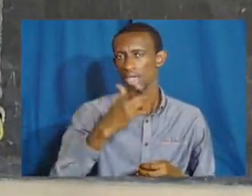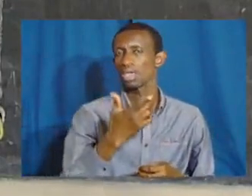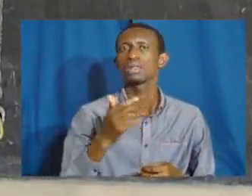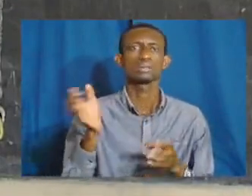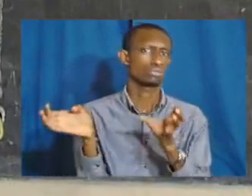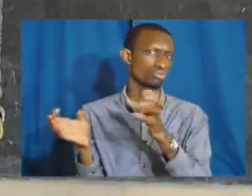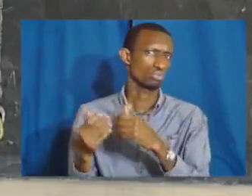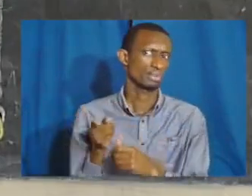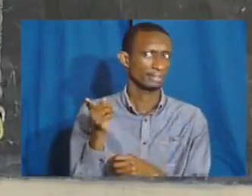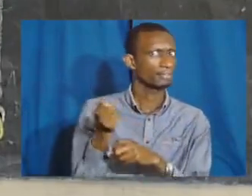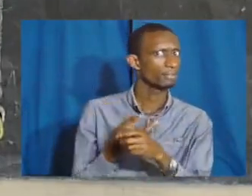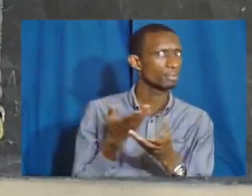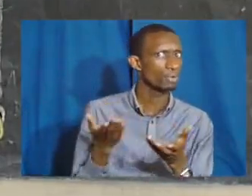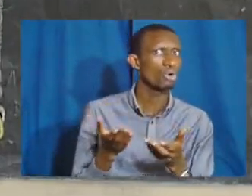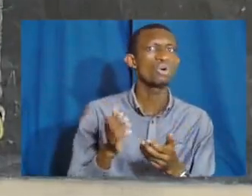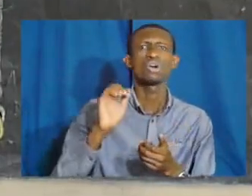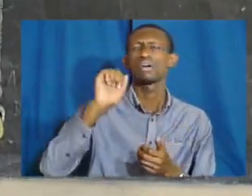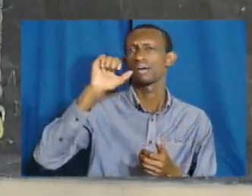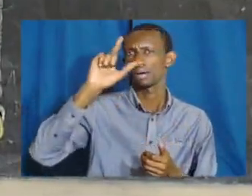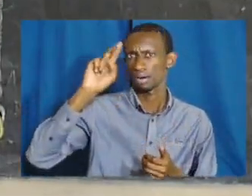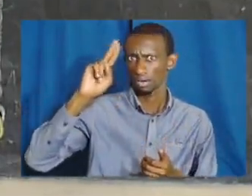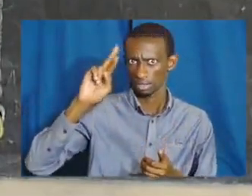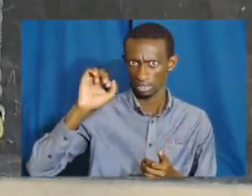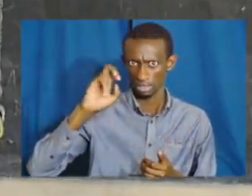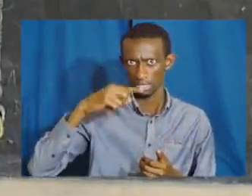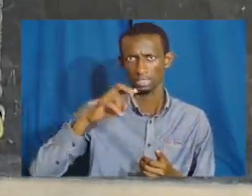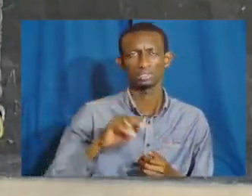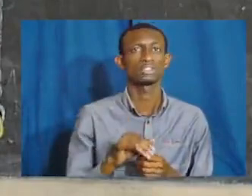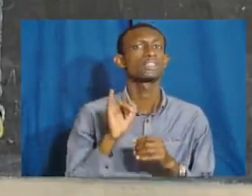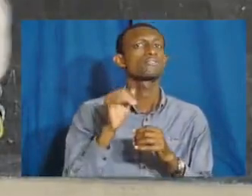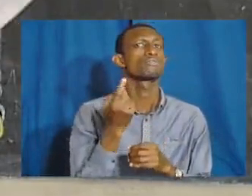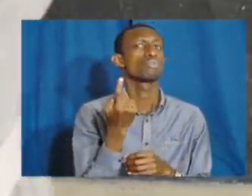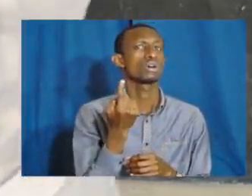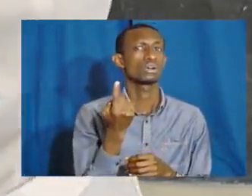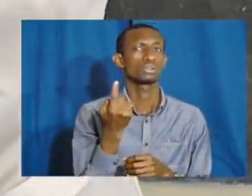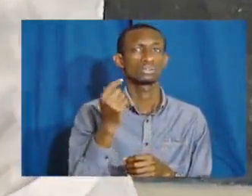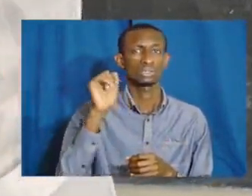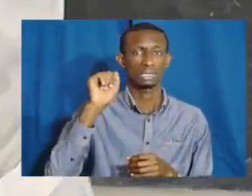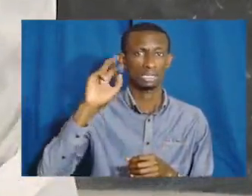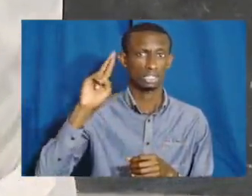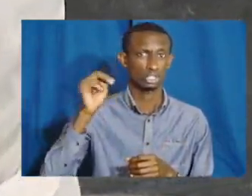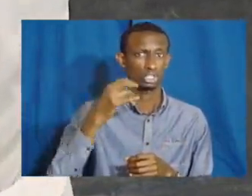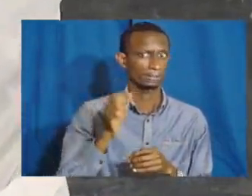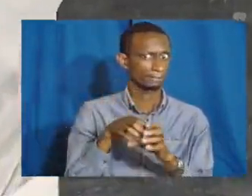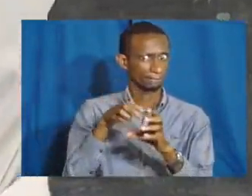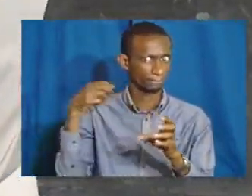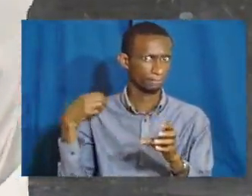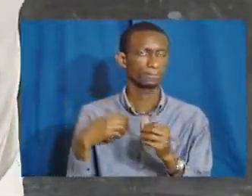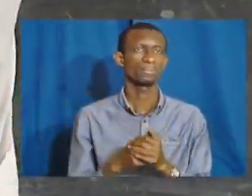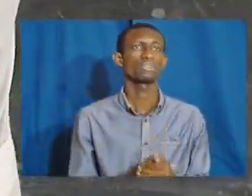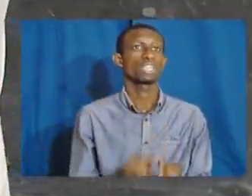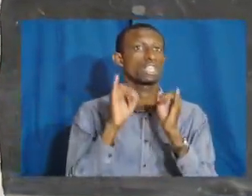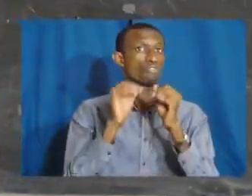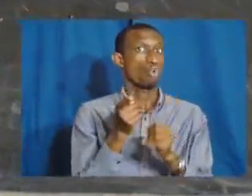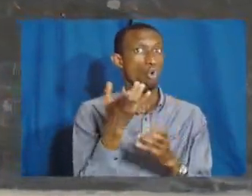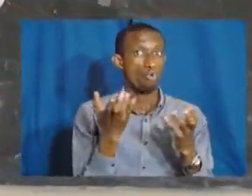alkanes when 1 hydrogen is removed. For example, if you have methane